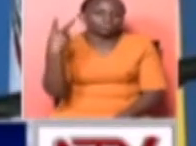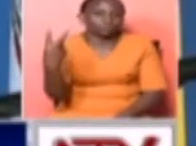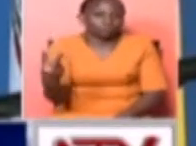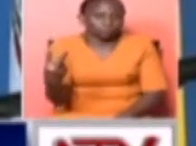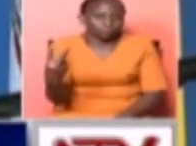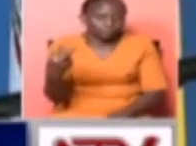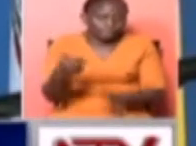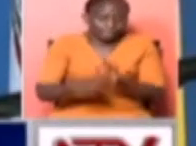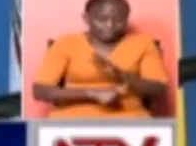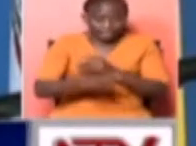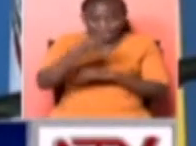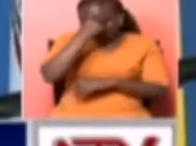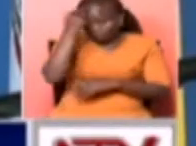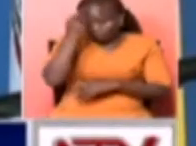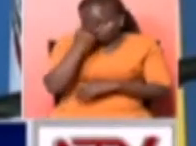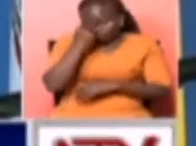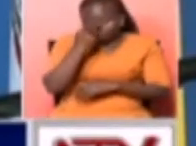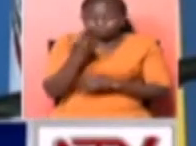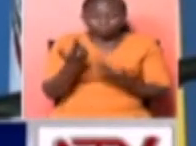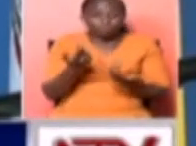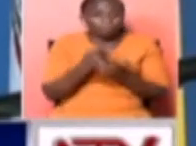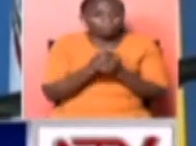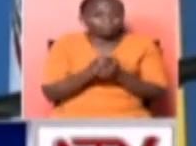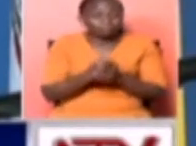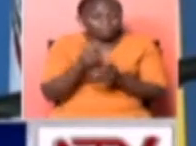4,372 in government and private hospitals.